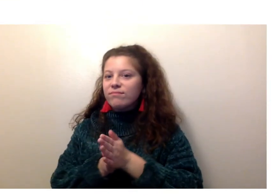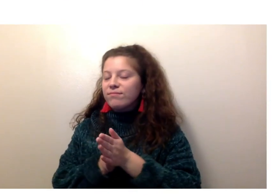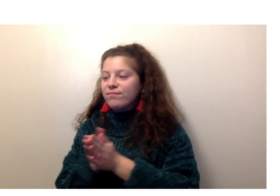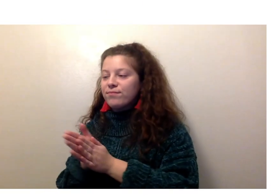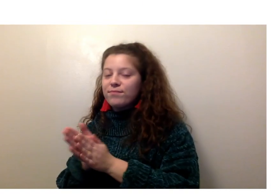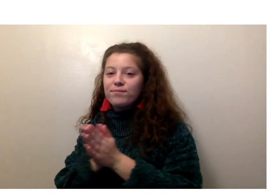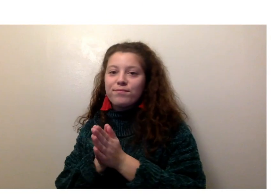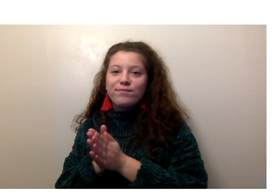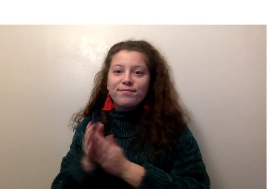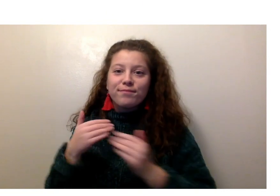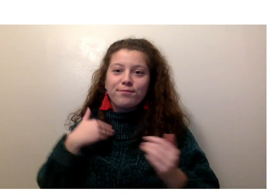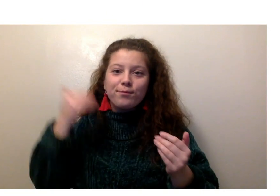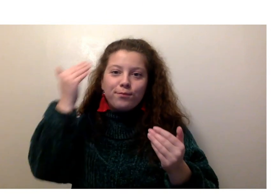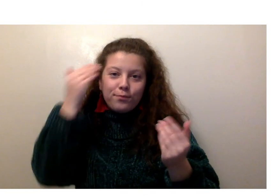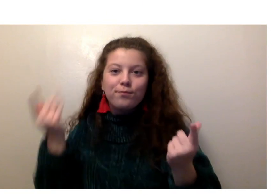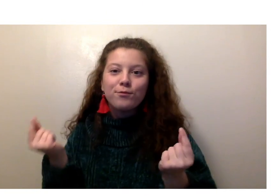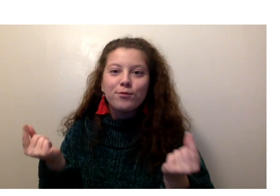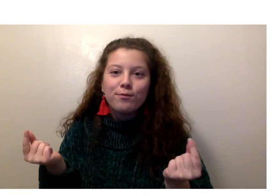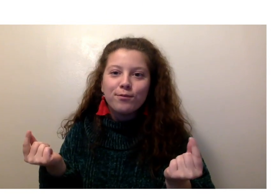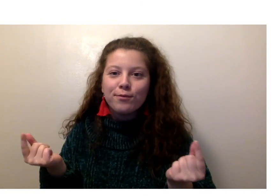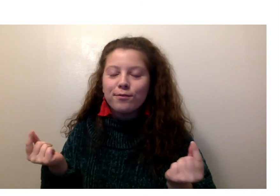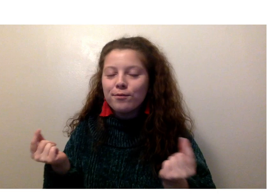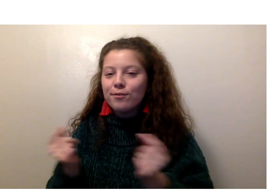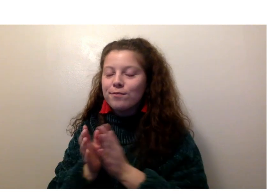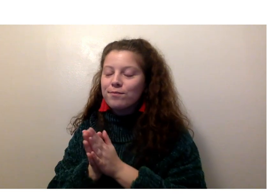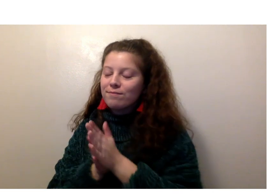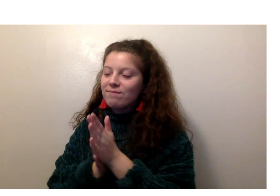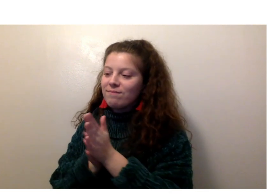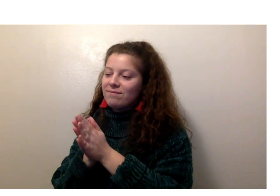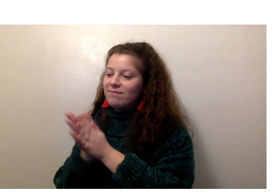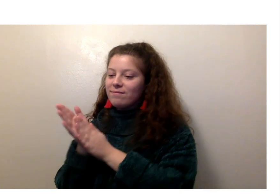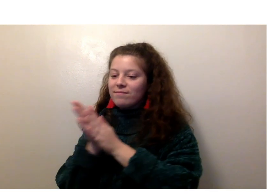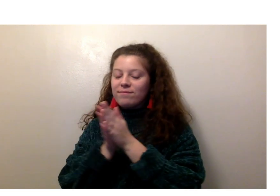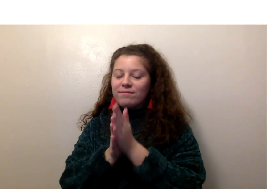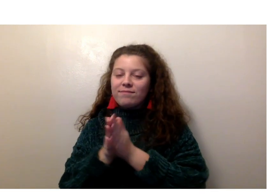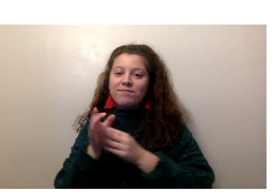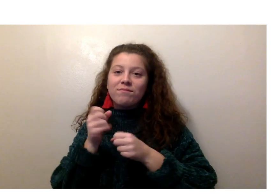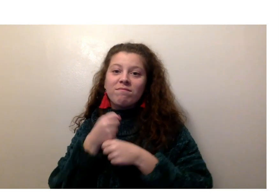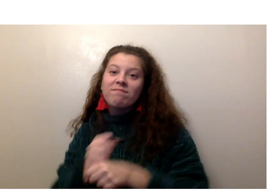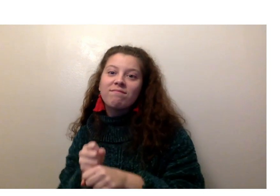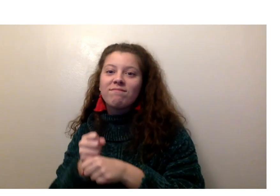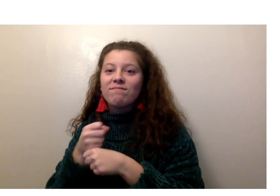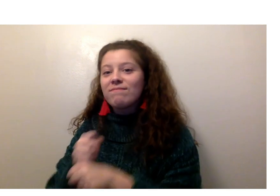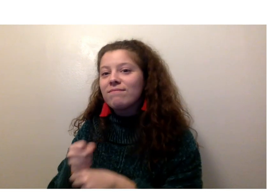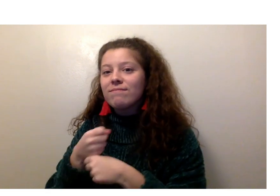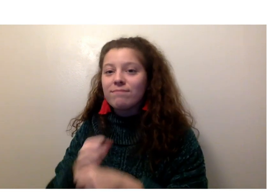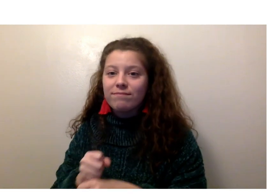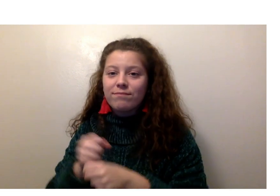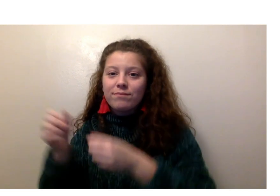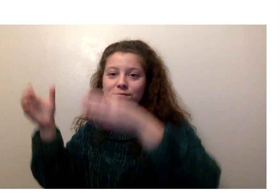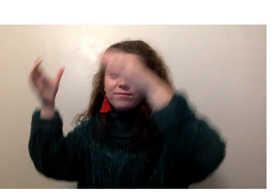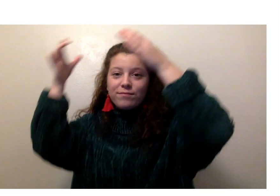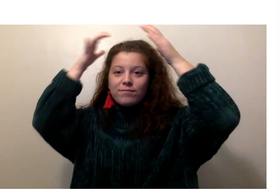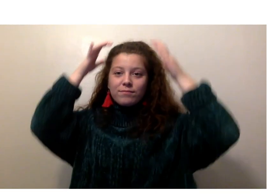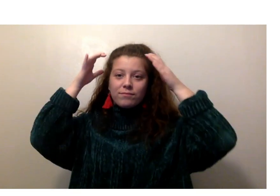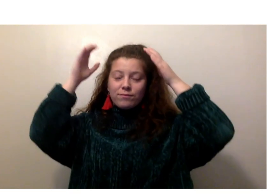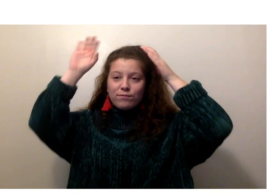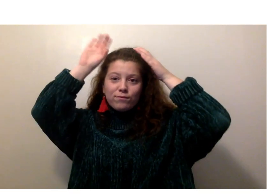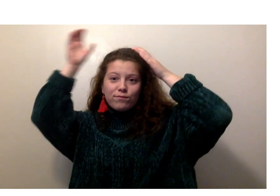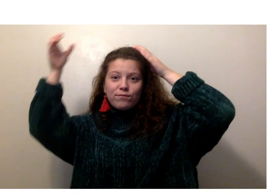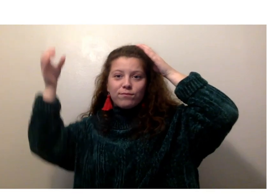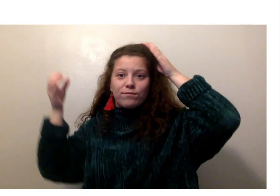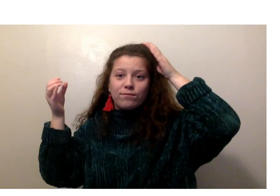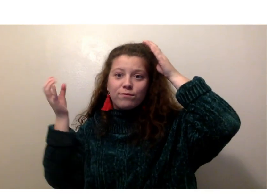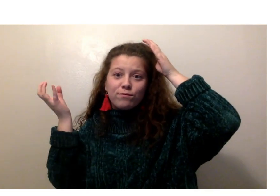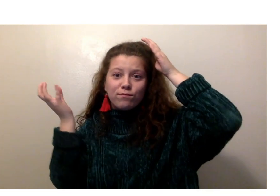I know just what to do, the Grinch laughed in his throat, and he made a quick Santa Claus hat and a coat, and